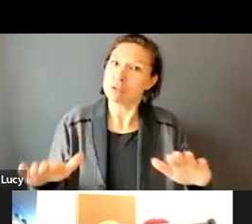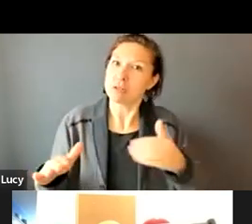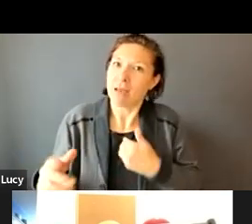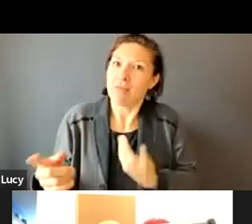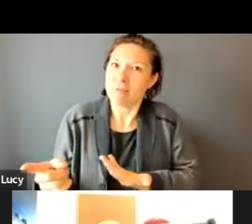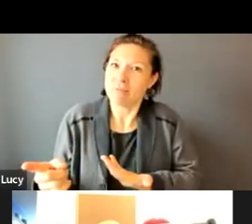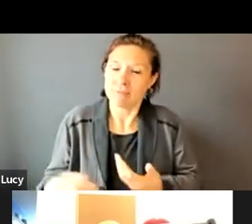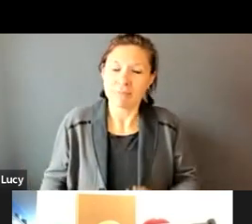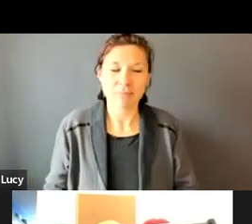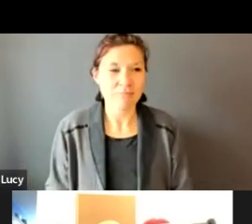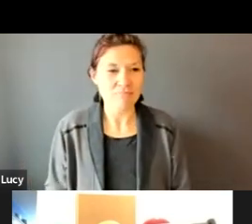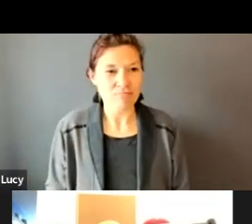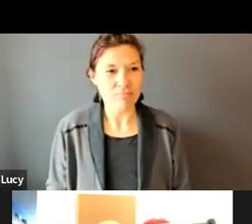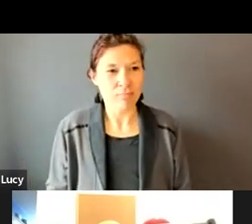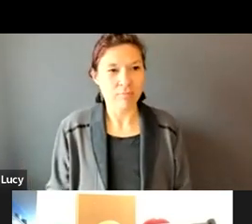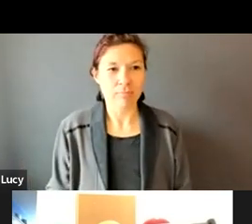commodities